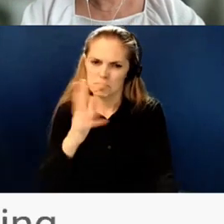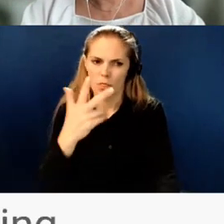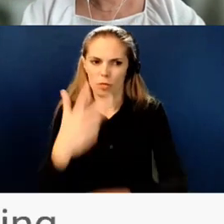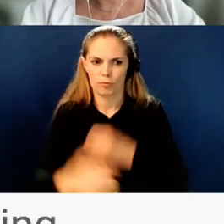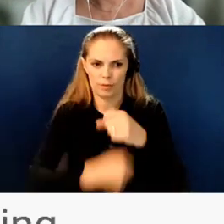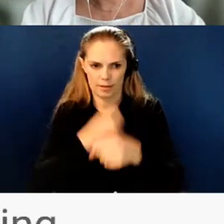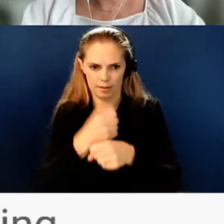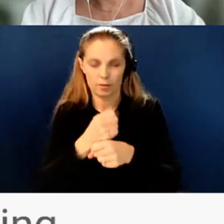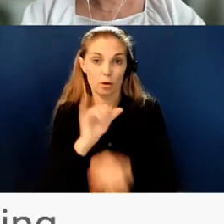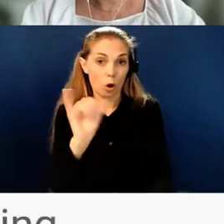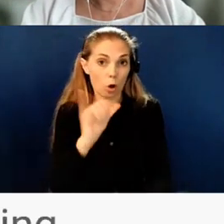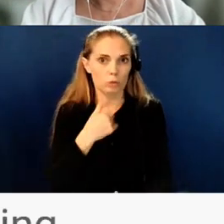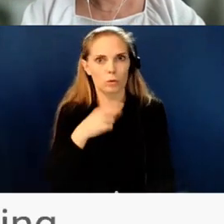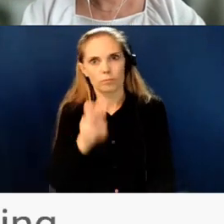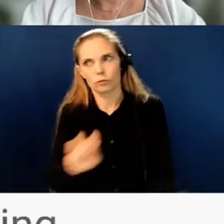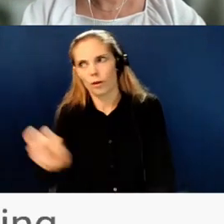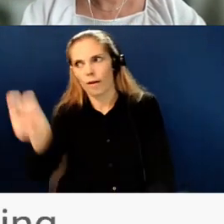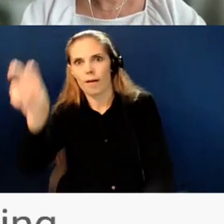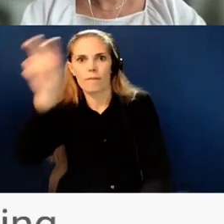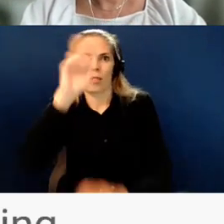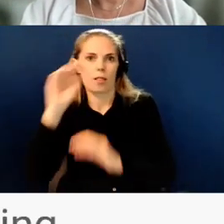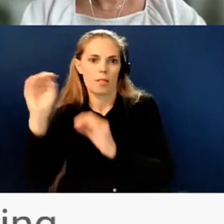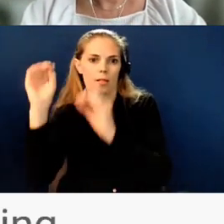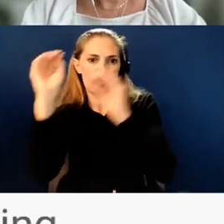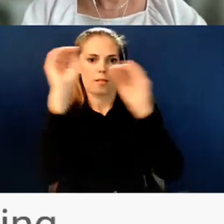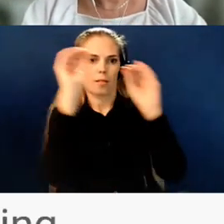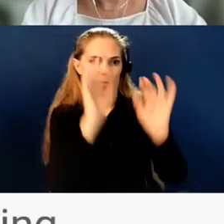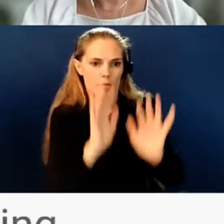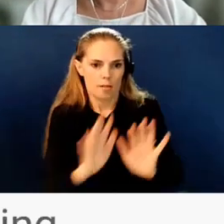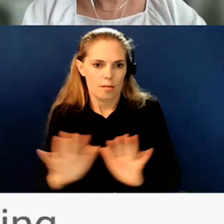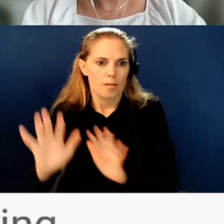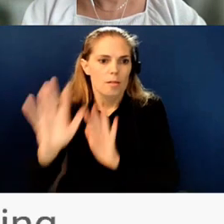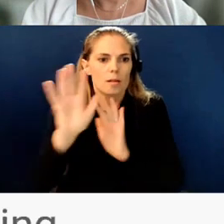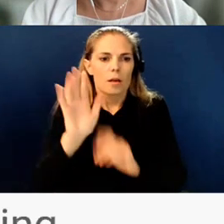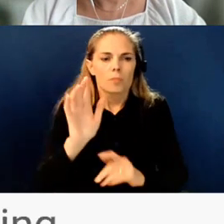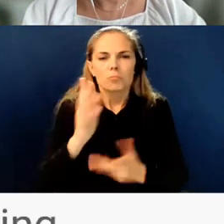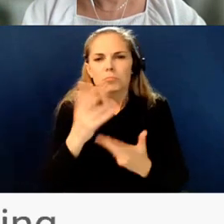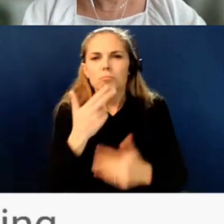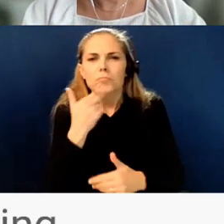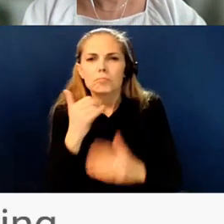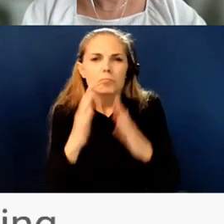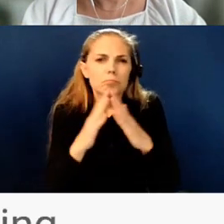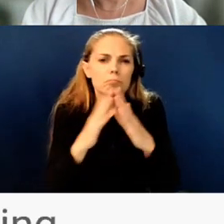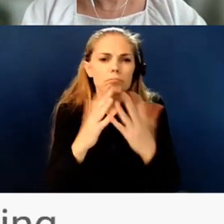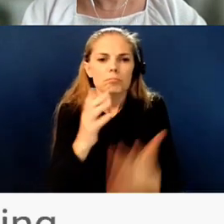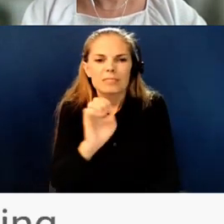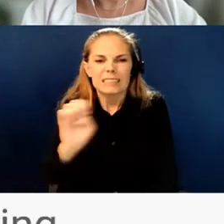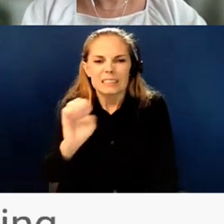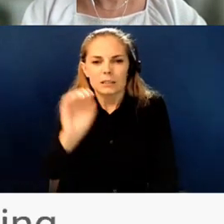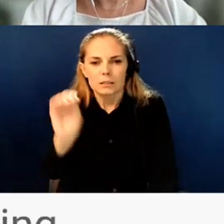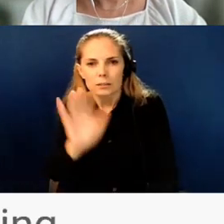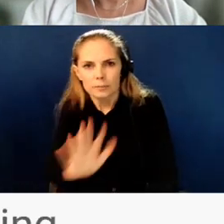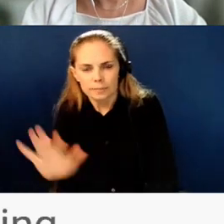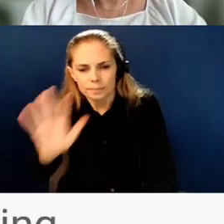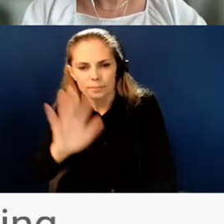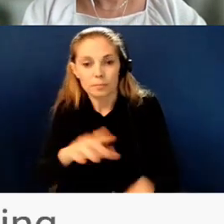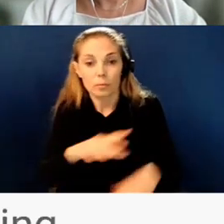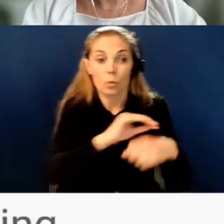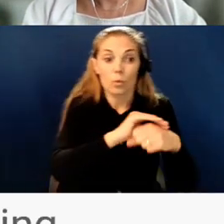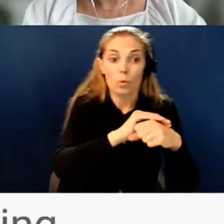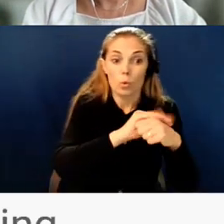the pandemic, I've been the primary online instructor, teaching classes over Zoom and other video